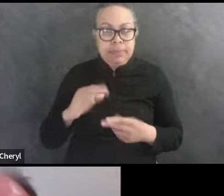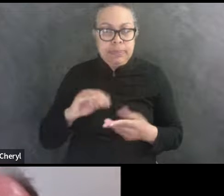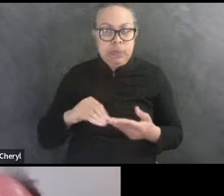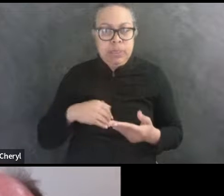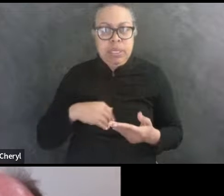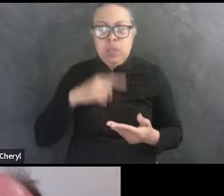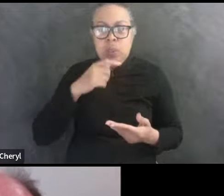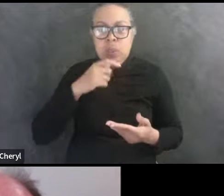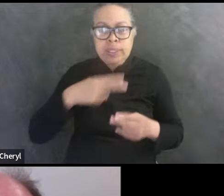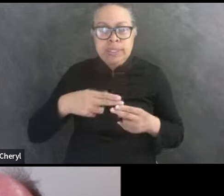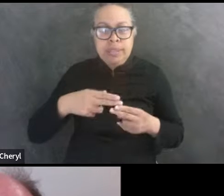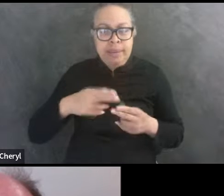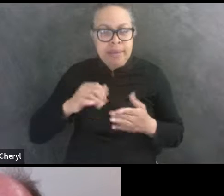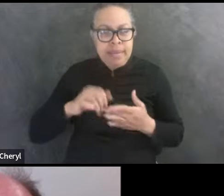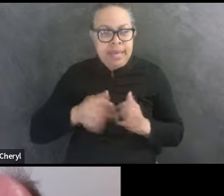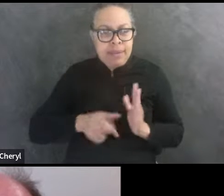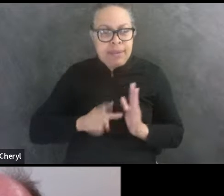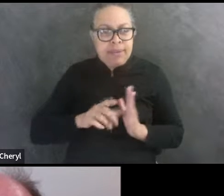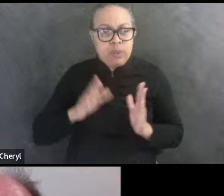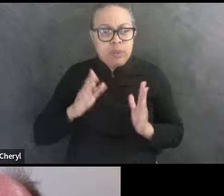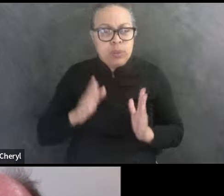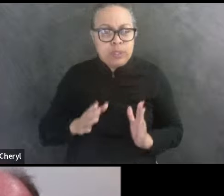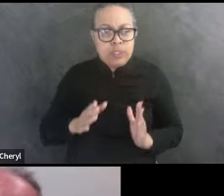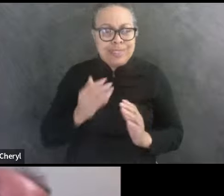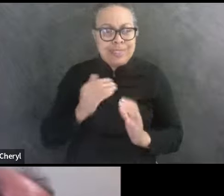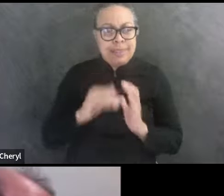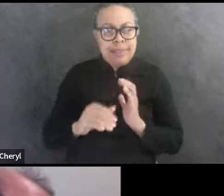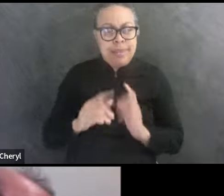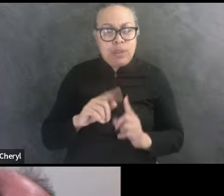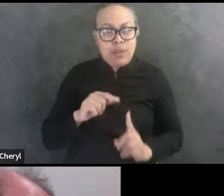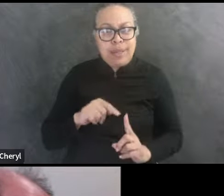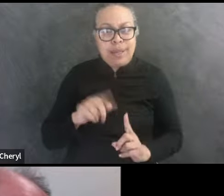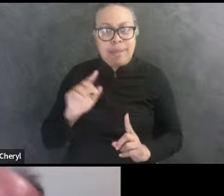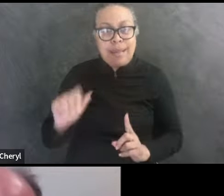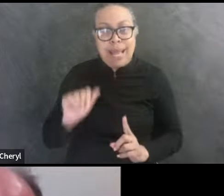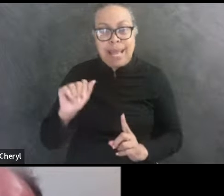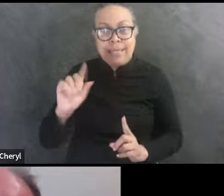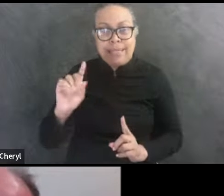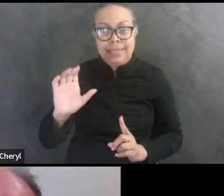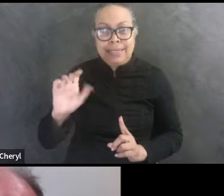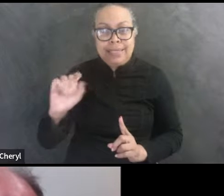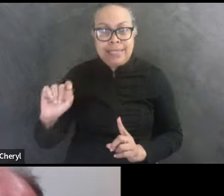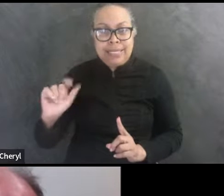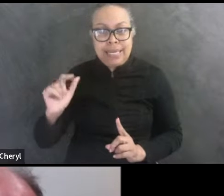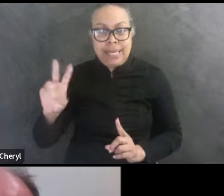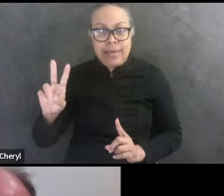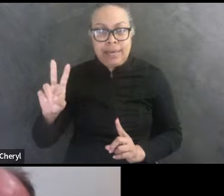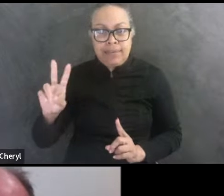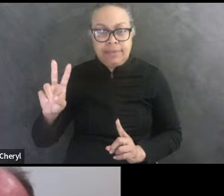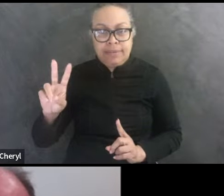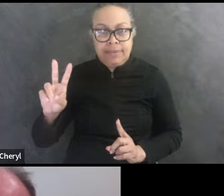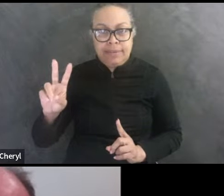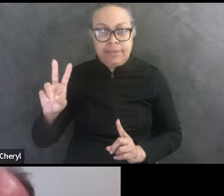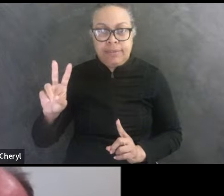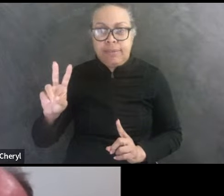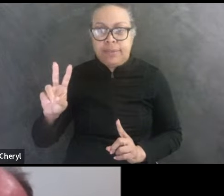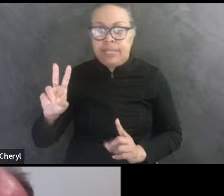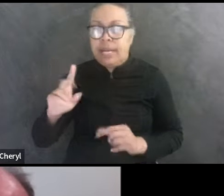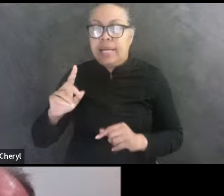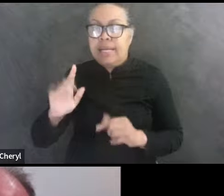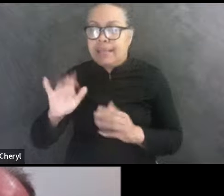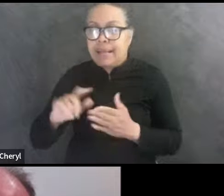of the particular reviewer and email them at dc.gov. Yeah, I mean, that's it's really not how I would listed. do